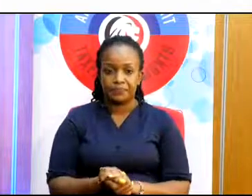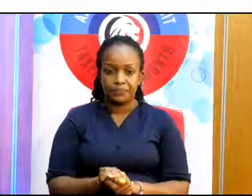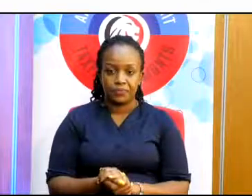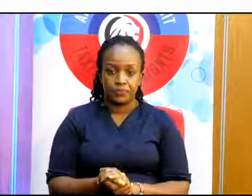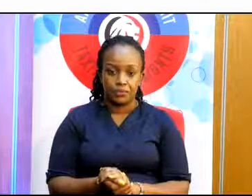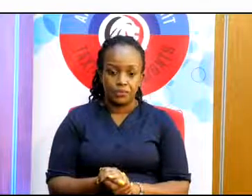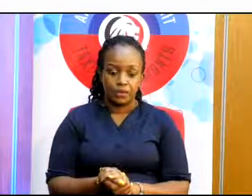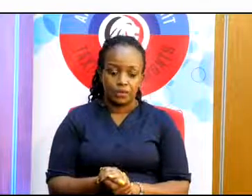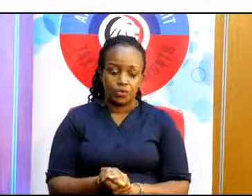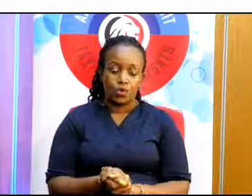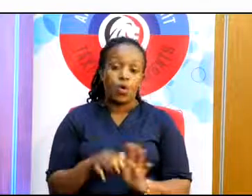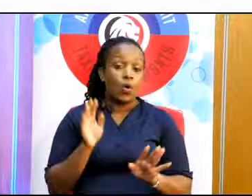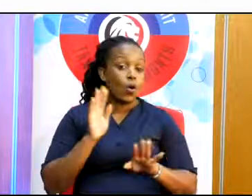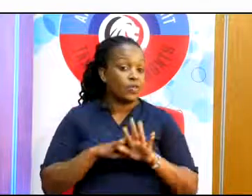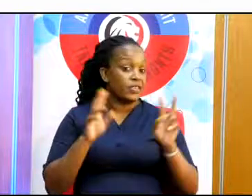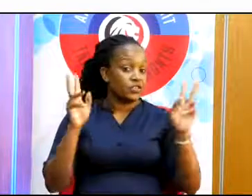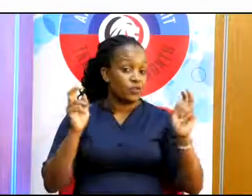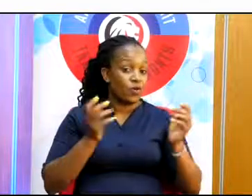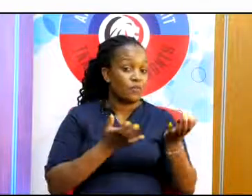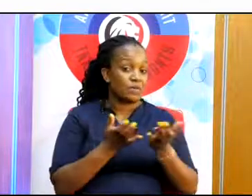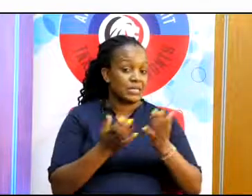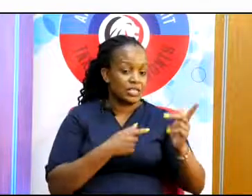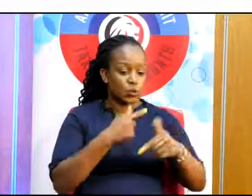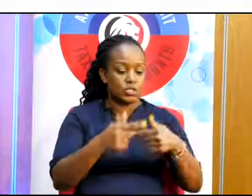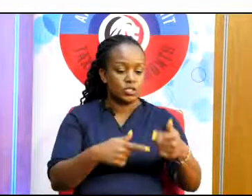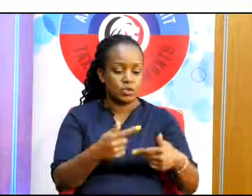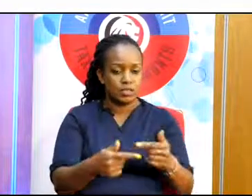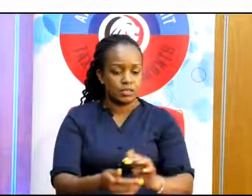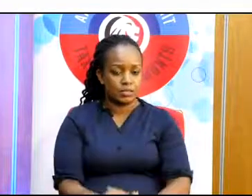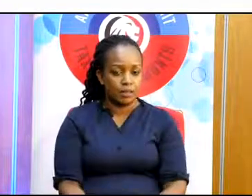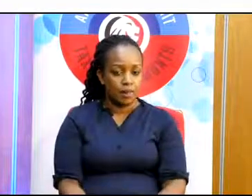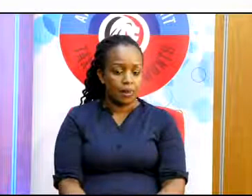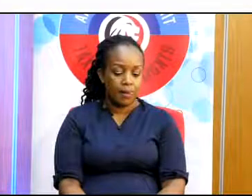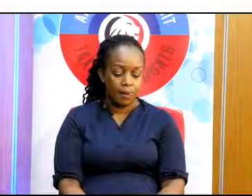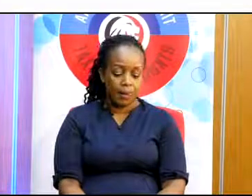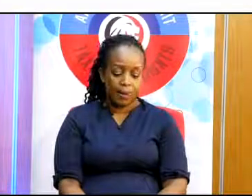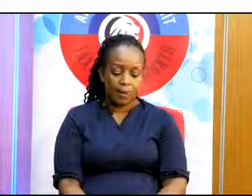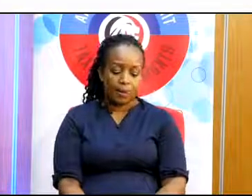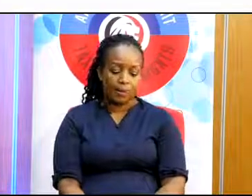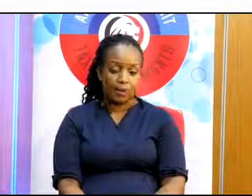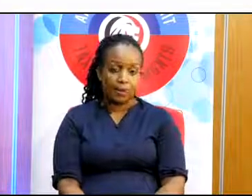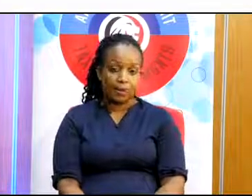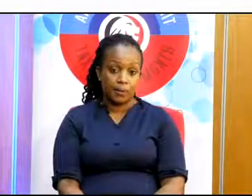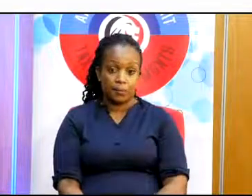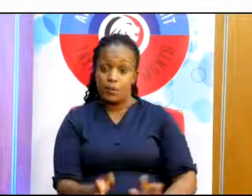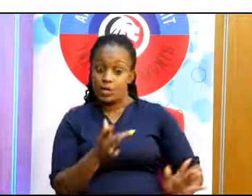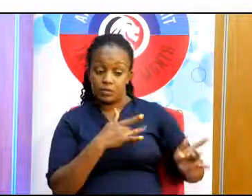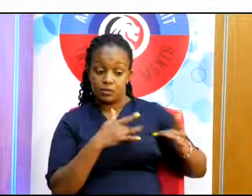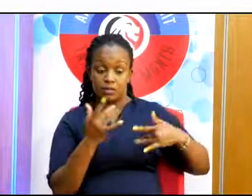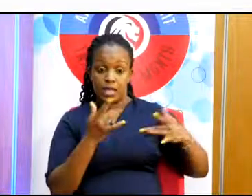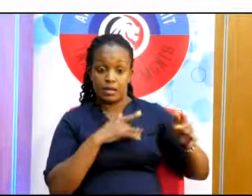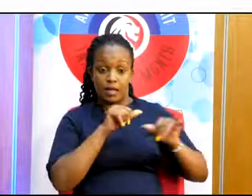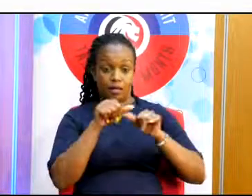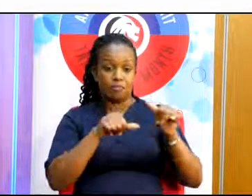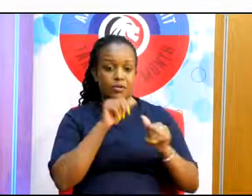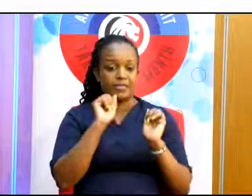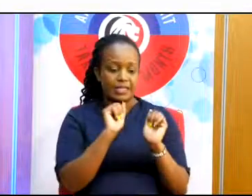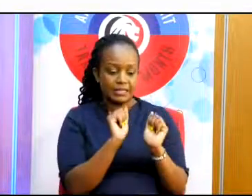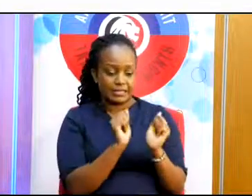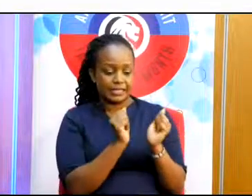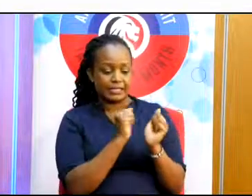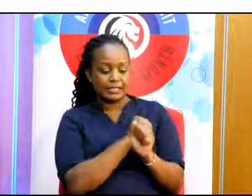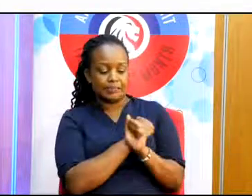In terms of business continuity, we were very much concerned about the safety of our